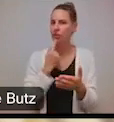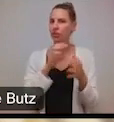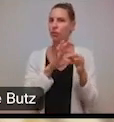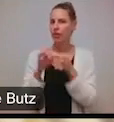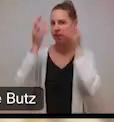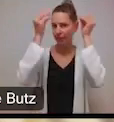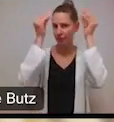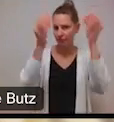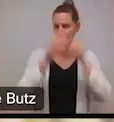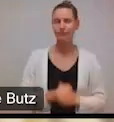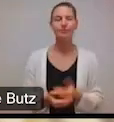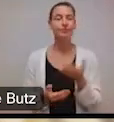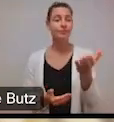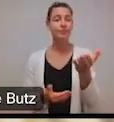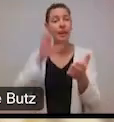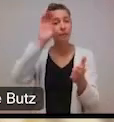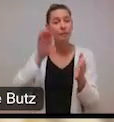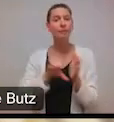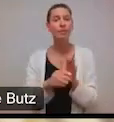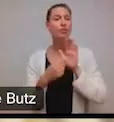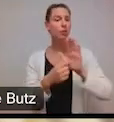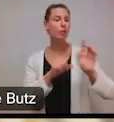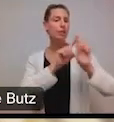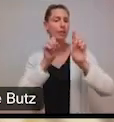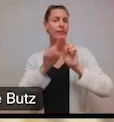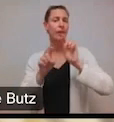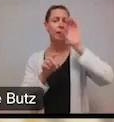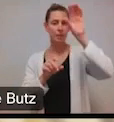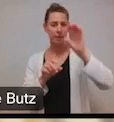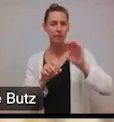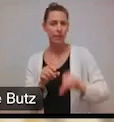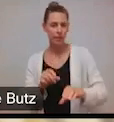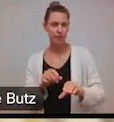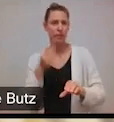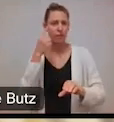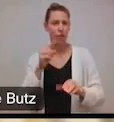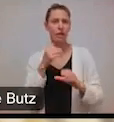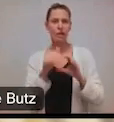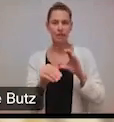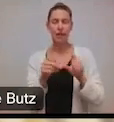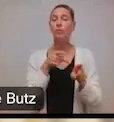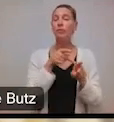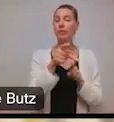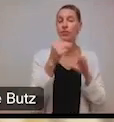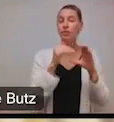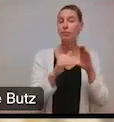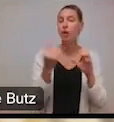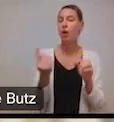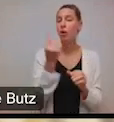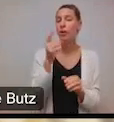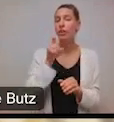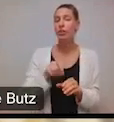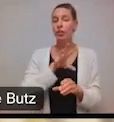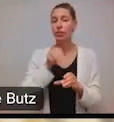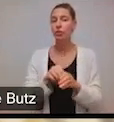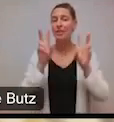So I have a graphic here showing you the different sections of an email. A professional email should always have a subject line, and